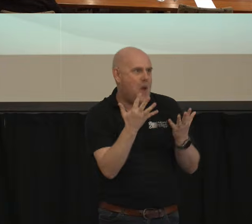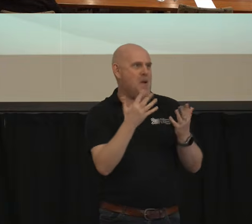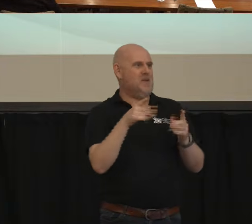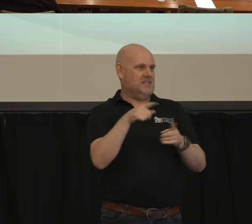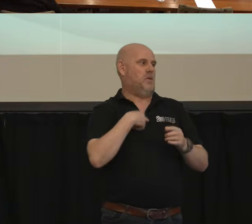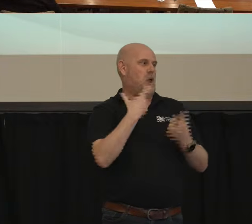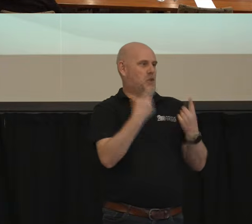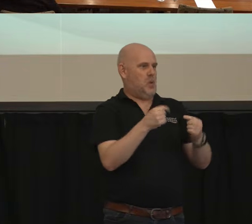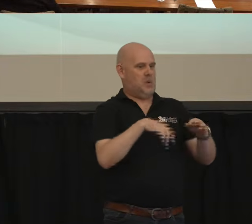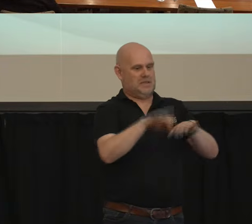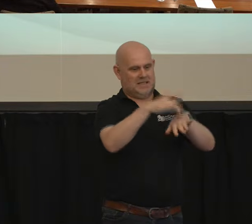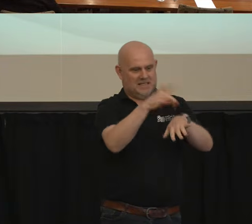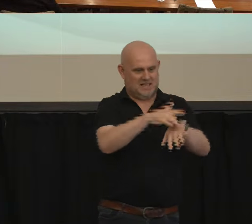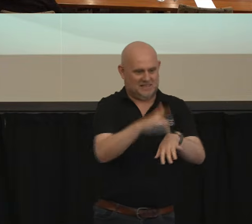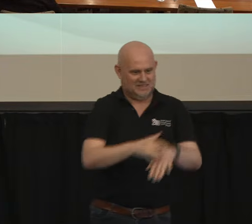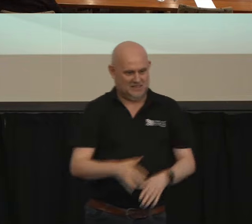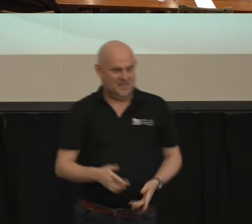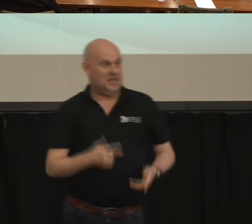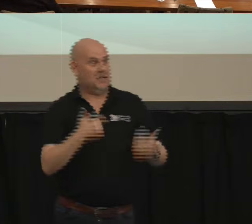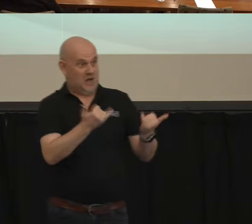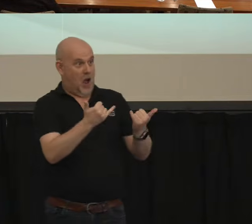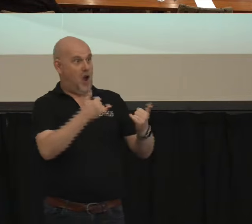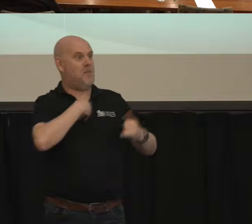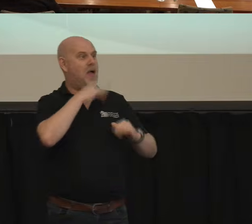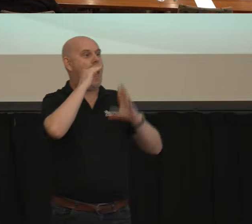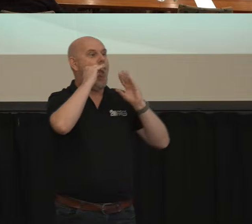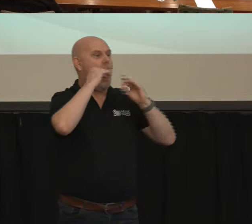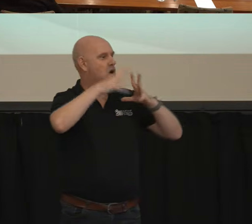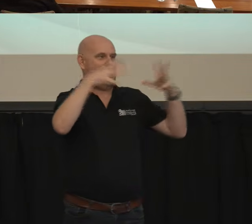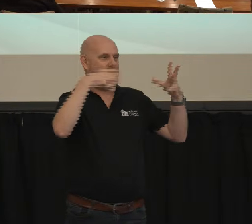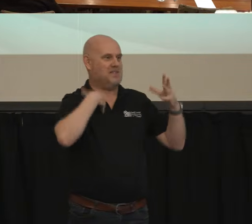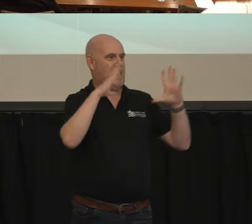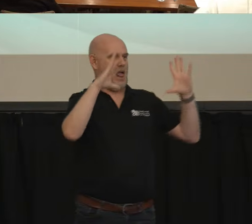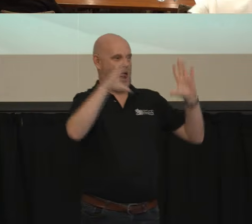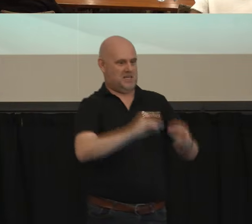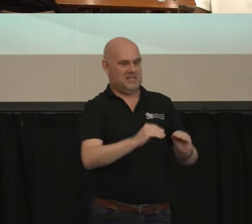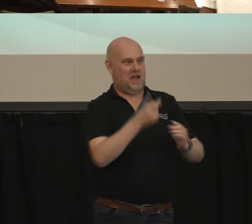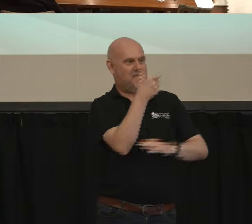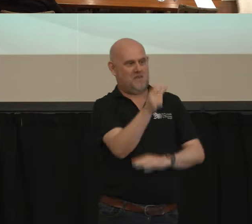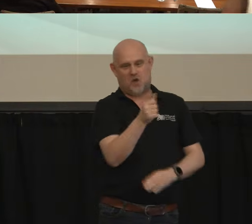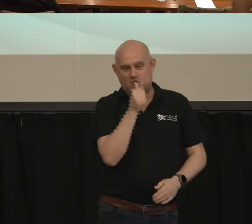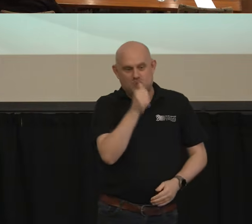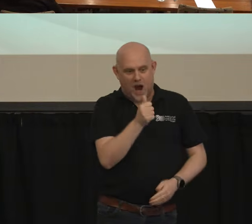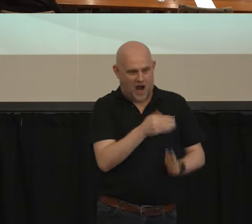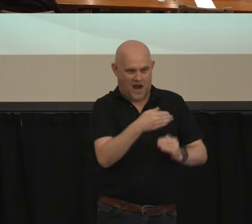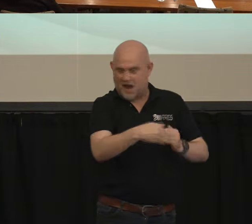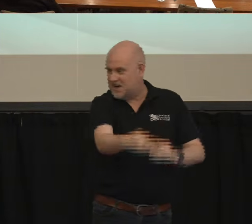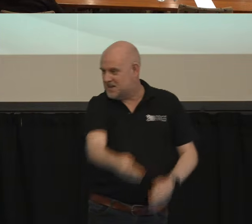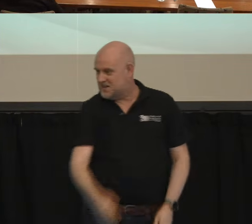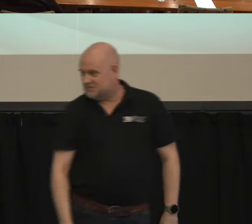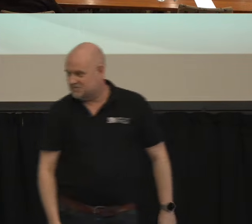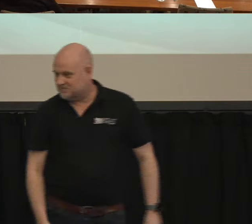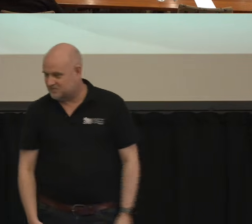know more about deaf culture and so forth, we do those sessions as well. I'm not going to talk too long. I'm going to show